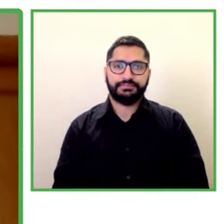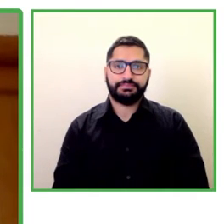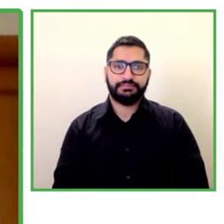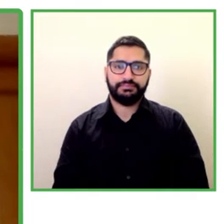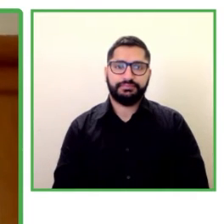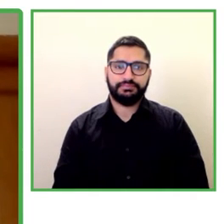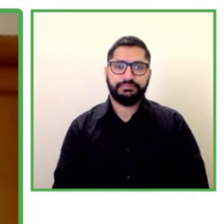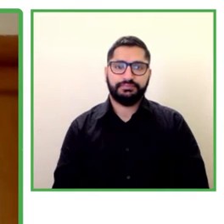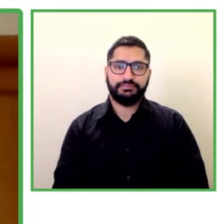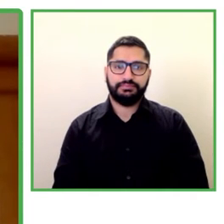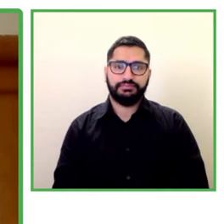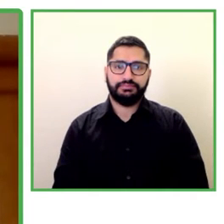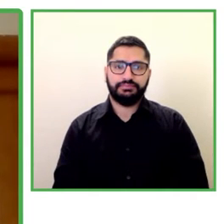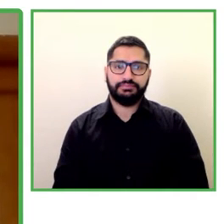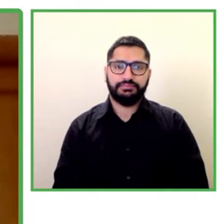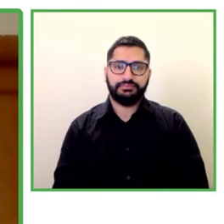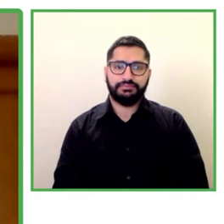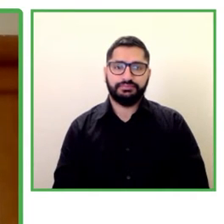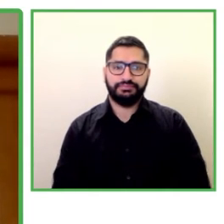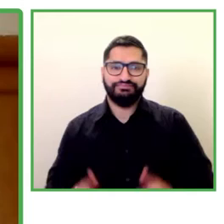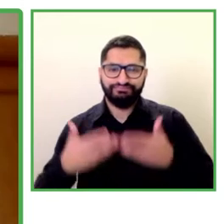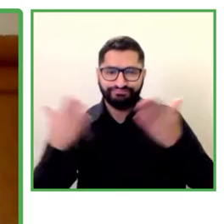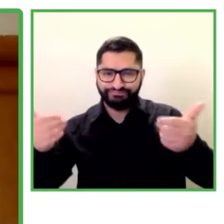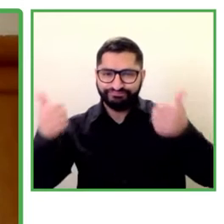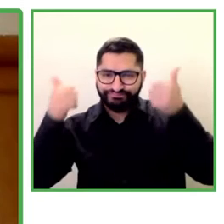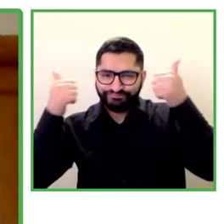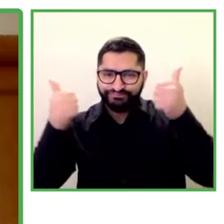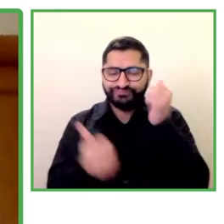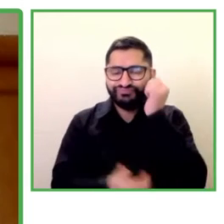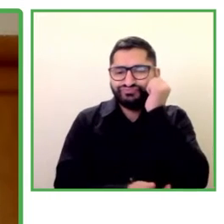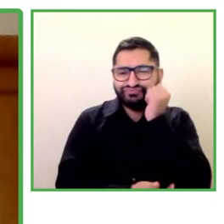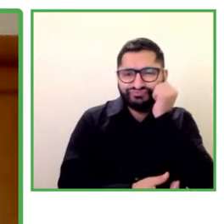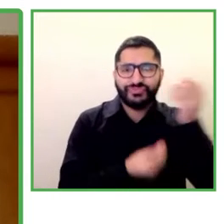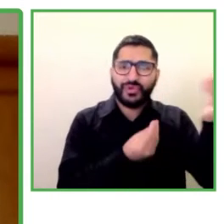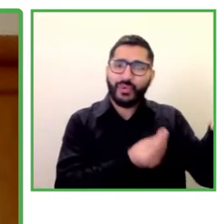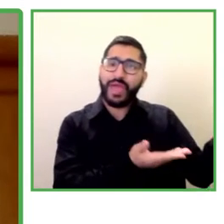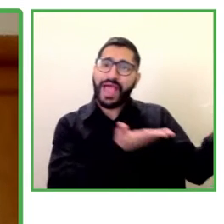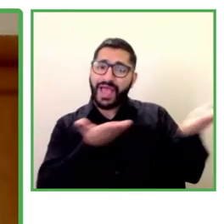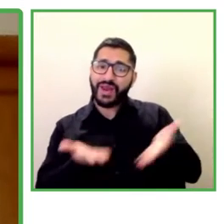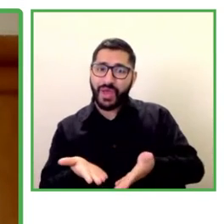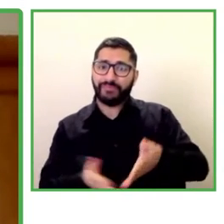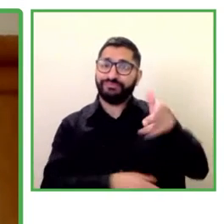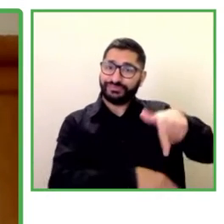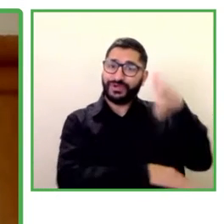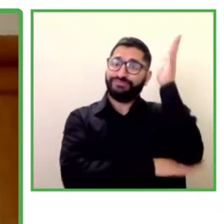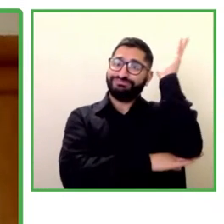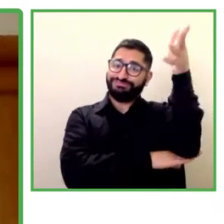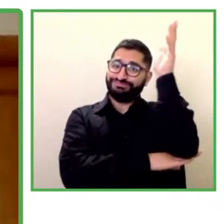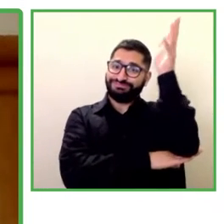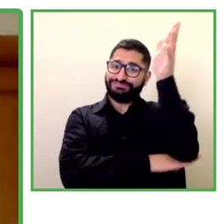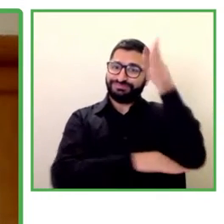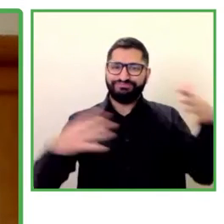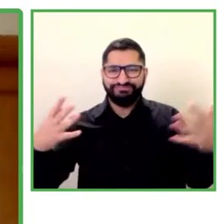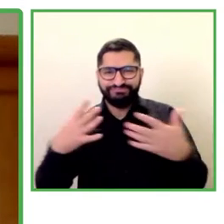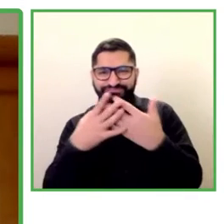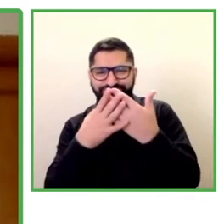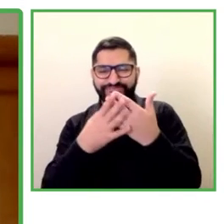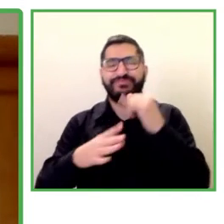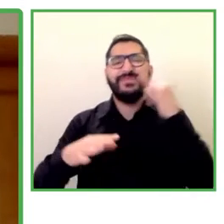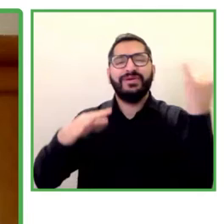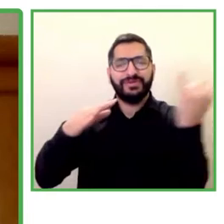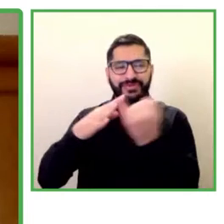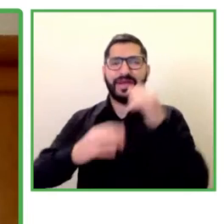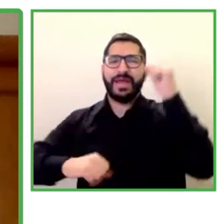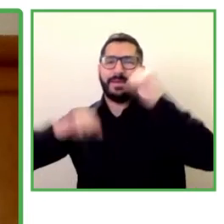Reciban un saludo y una cordial bienvenida. Welcome everyone to this session about inclusive companies that we're